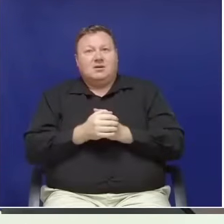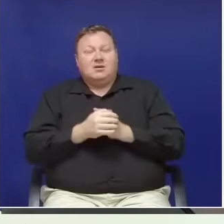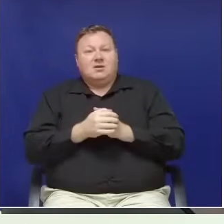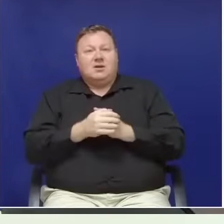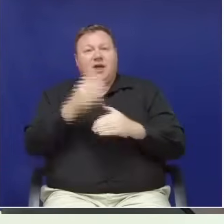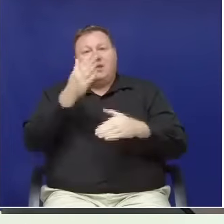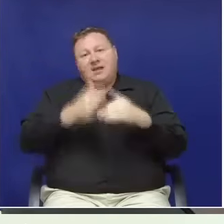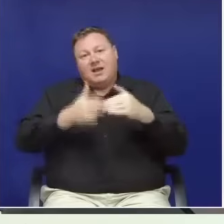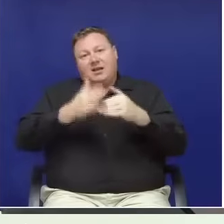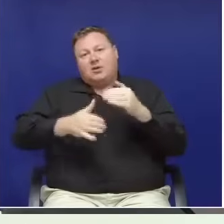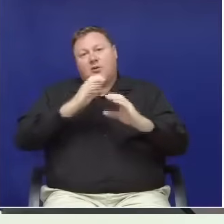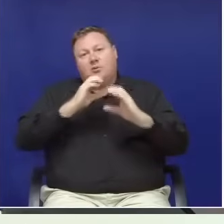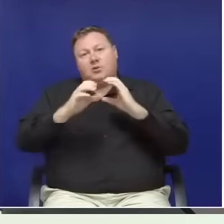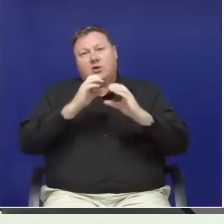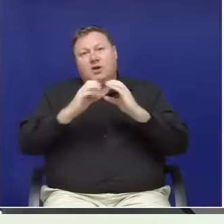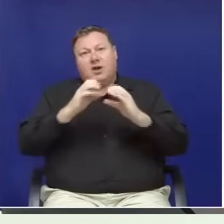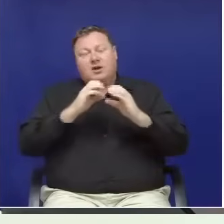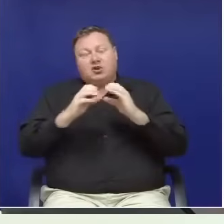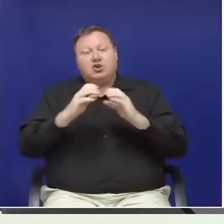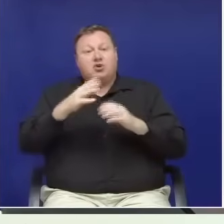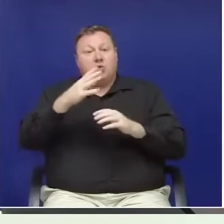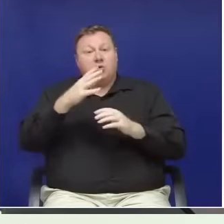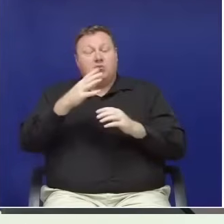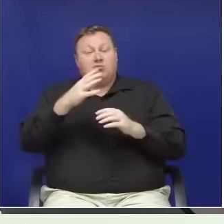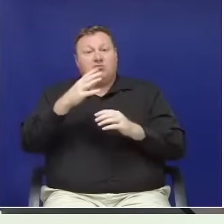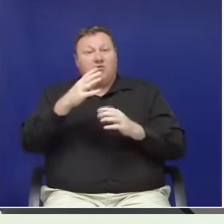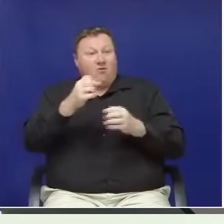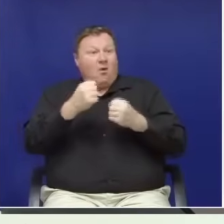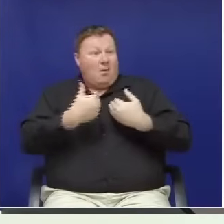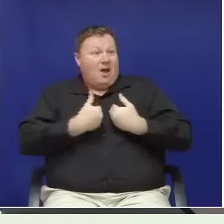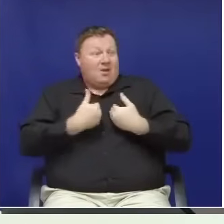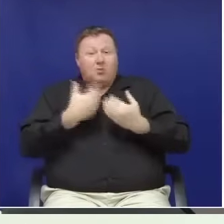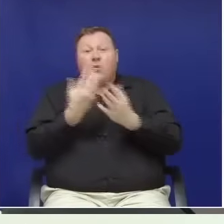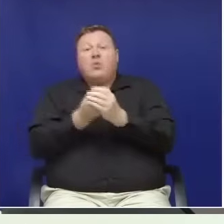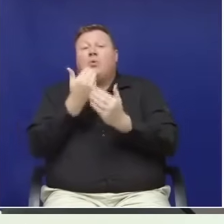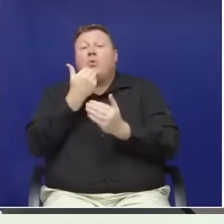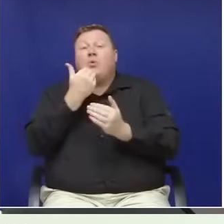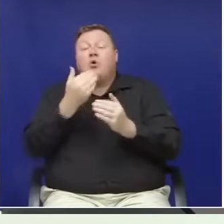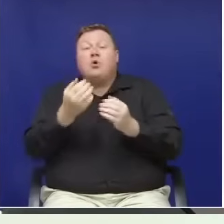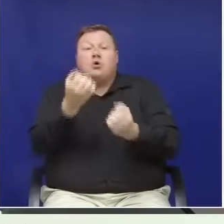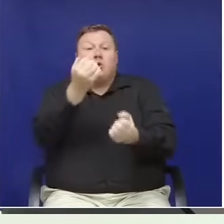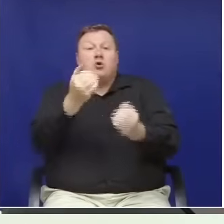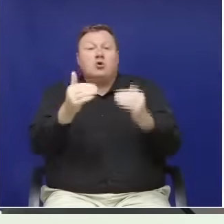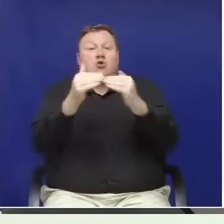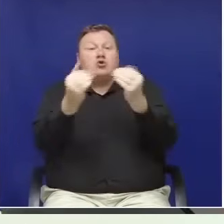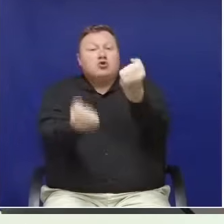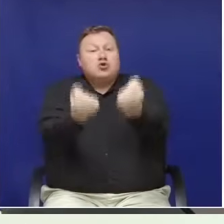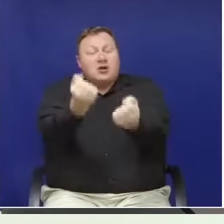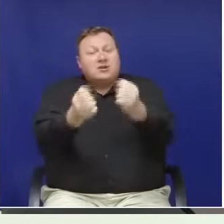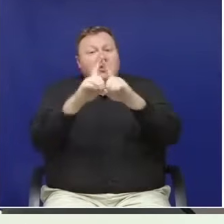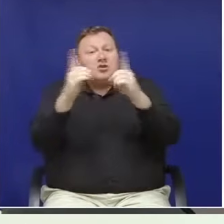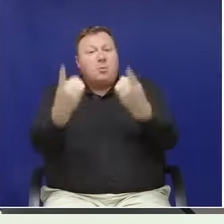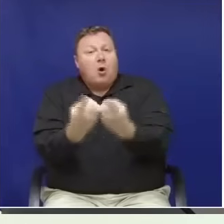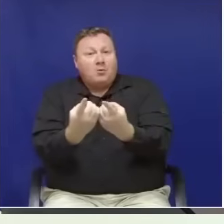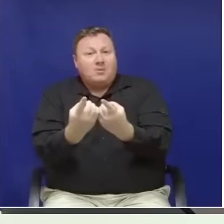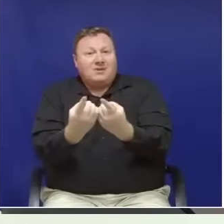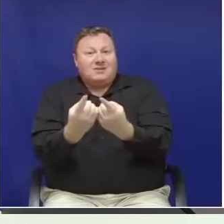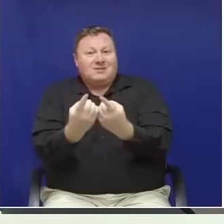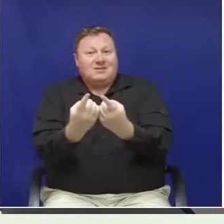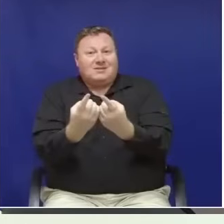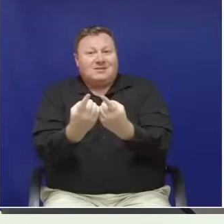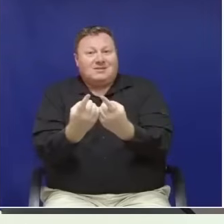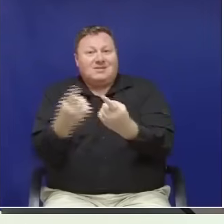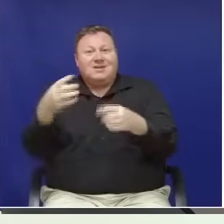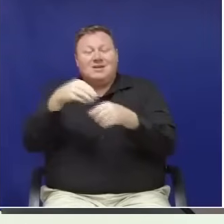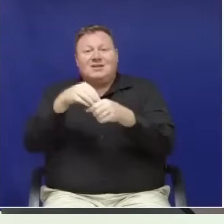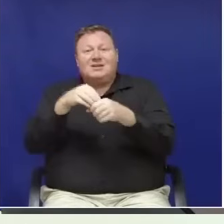side with the Justice Department in the JCPS cluster as such, to see